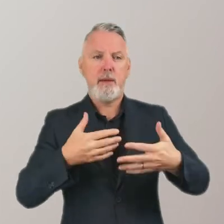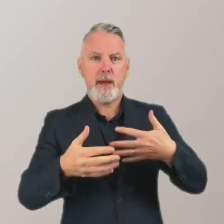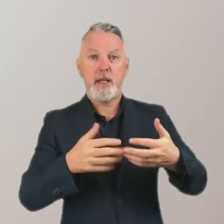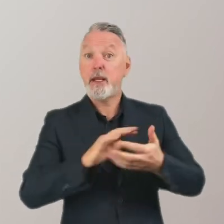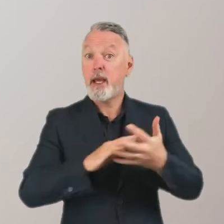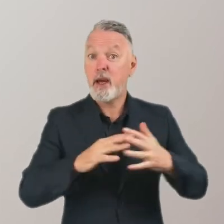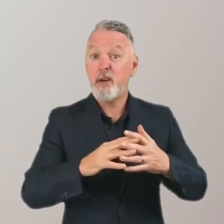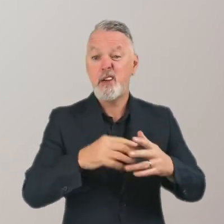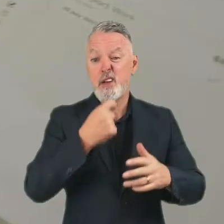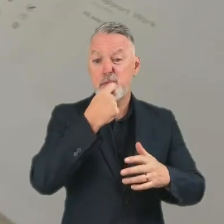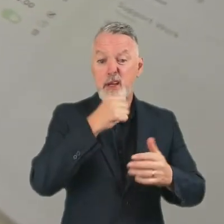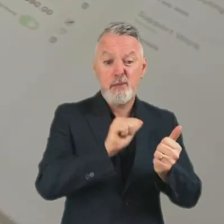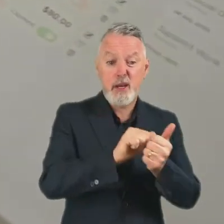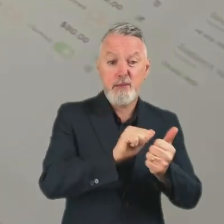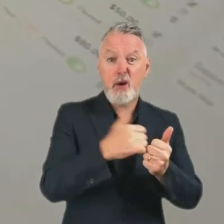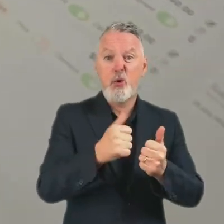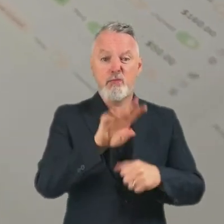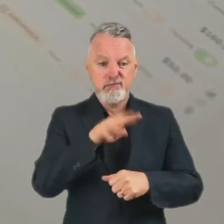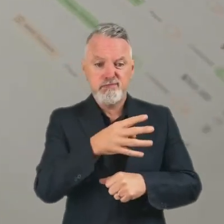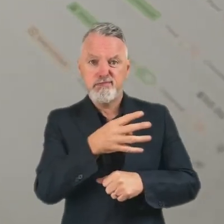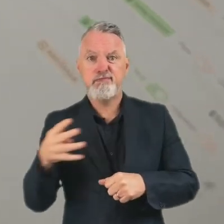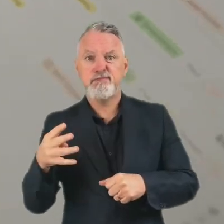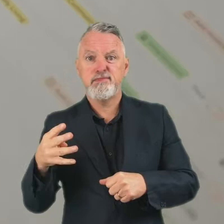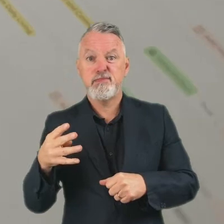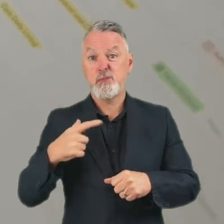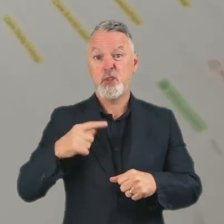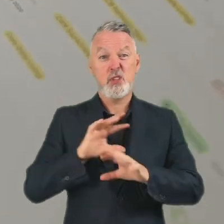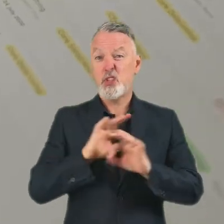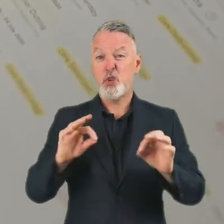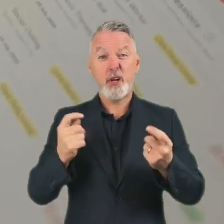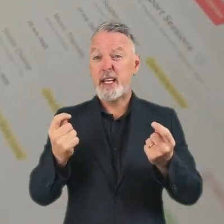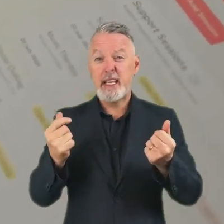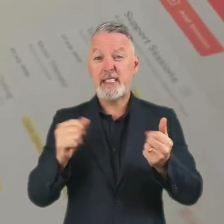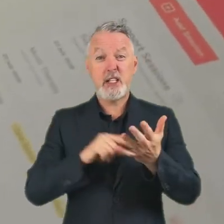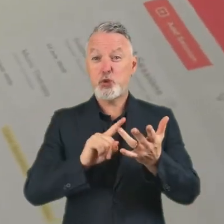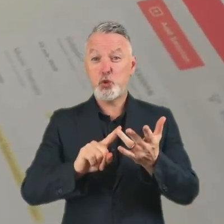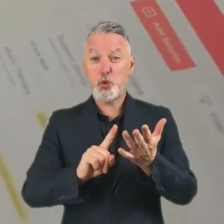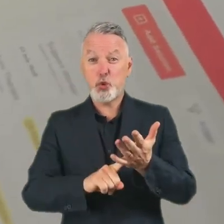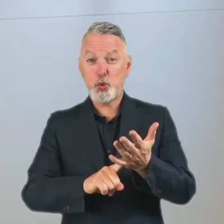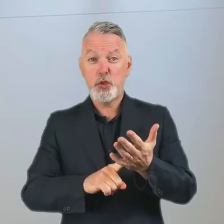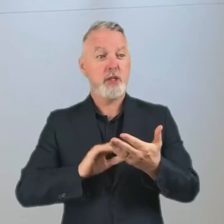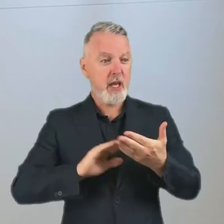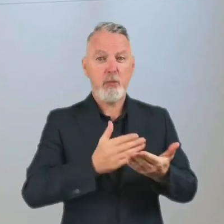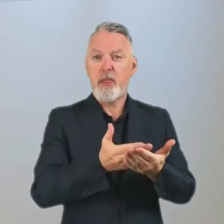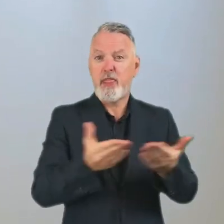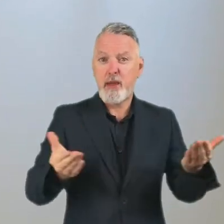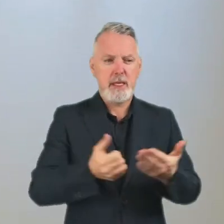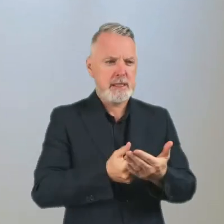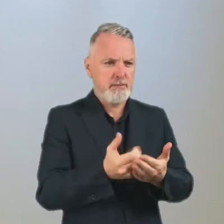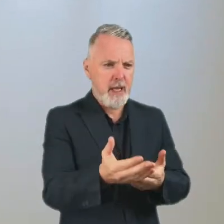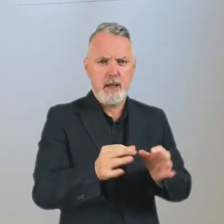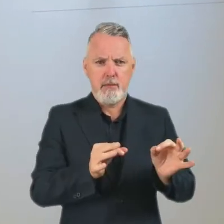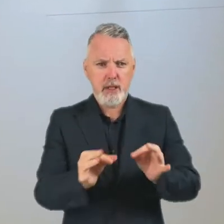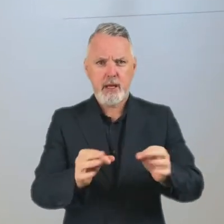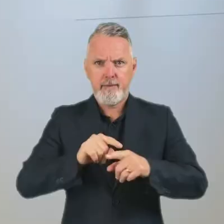and paper or spreadsheets. And that's because there are no easy and intuitive tools available to keep track of spending, planning,